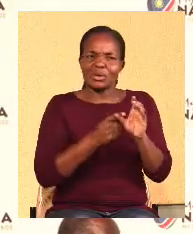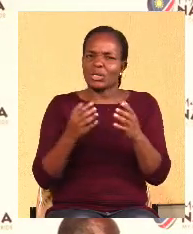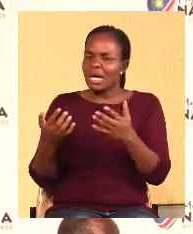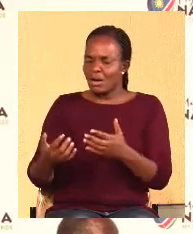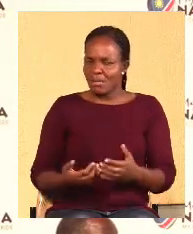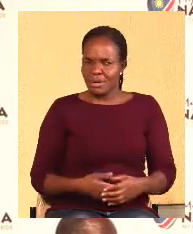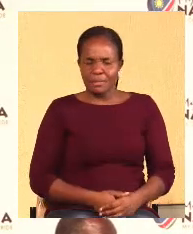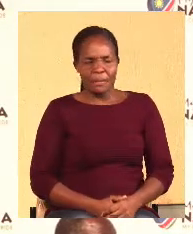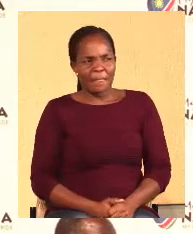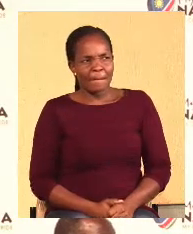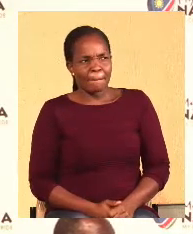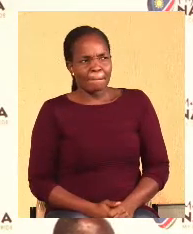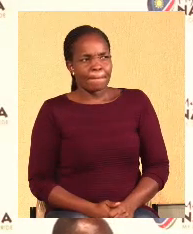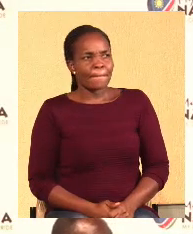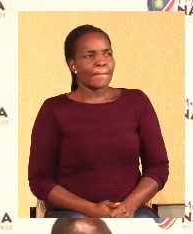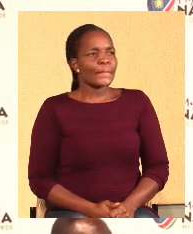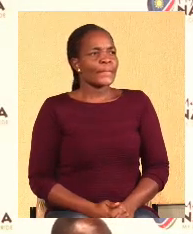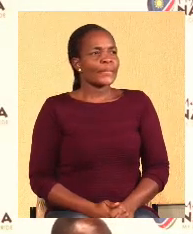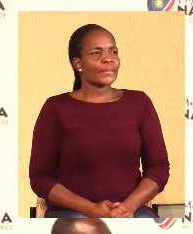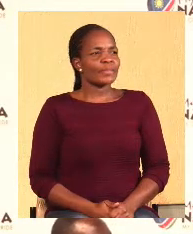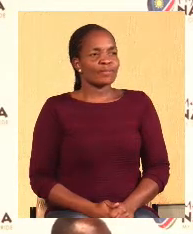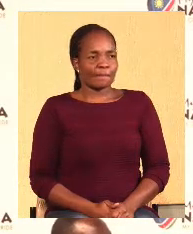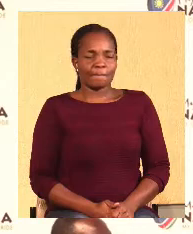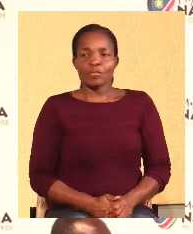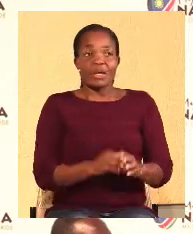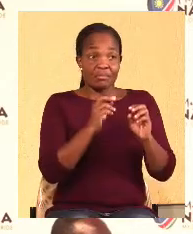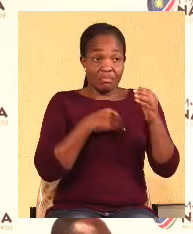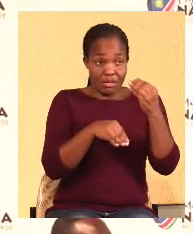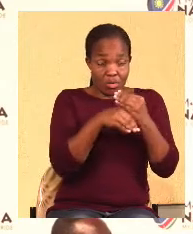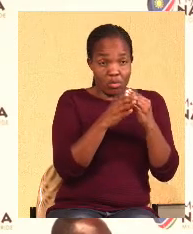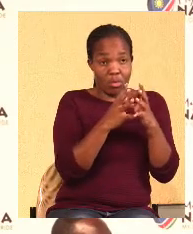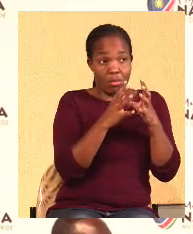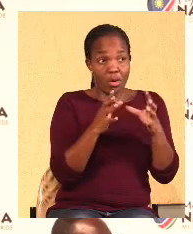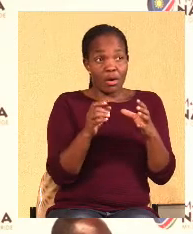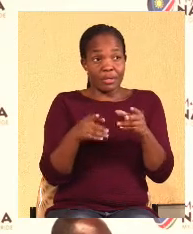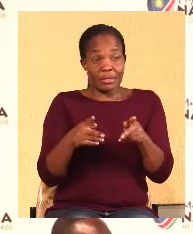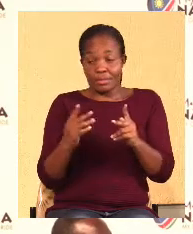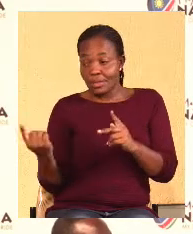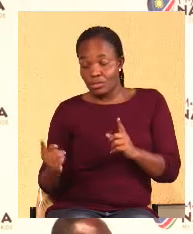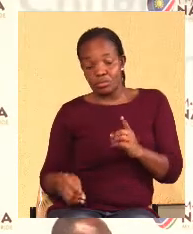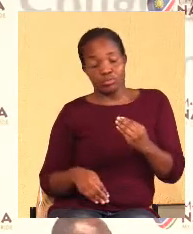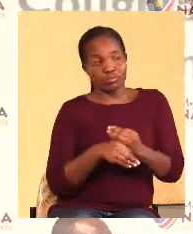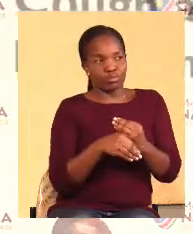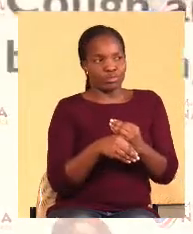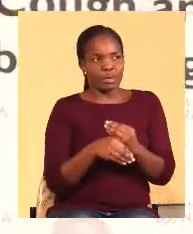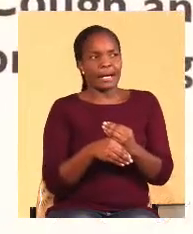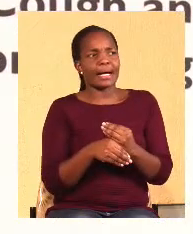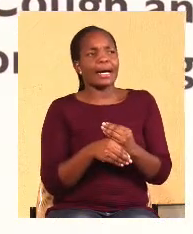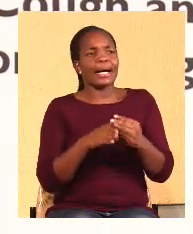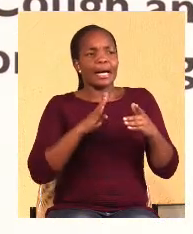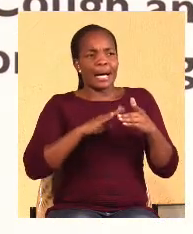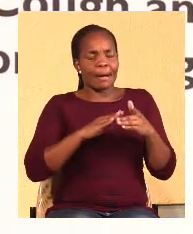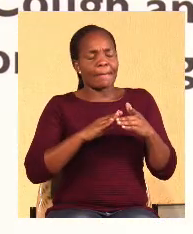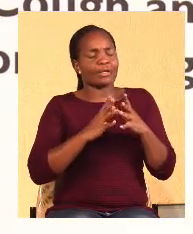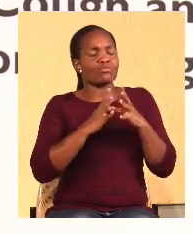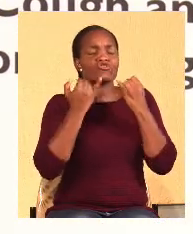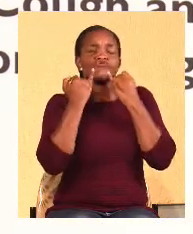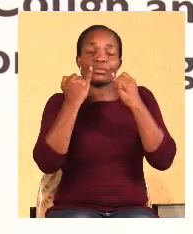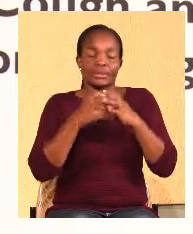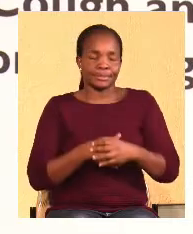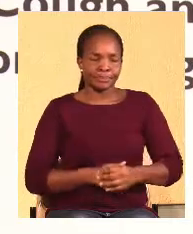broad tenets of it, and I'll allow the Attorney General to go into some technical detail if he needs